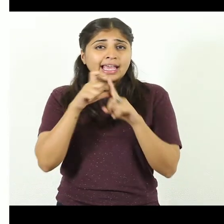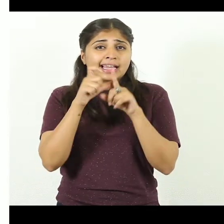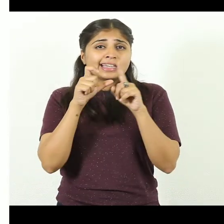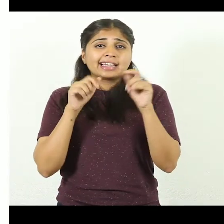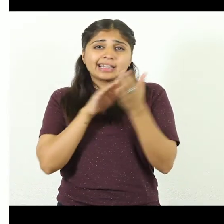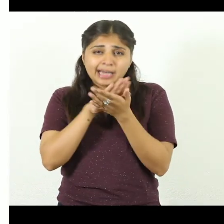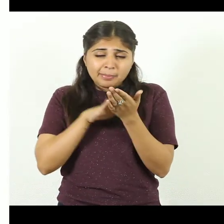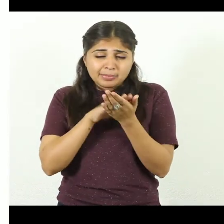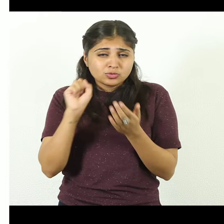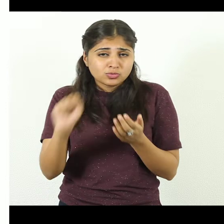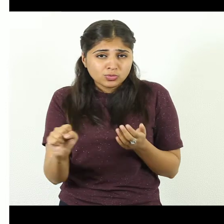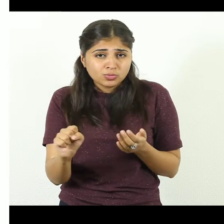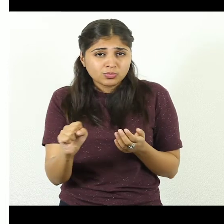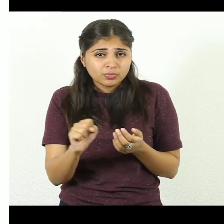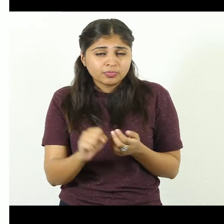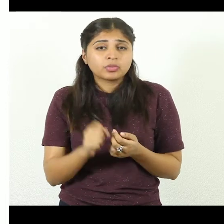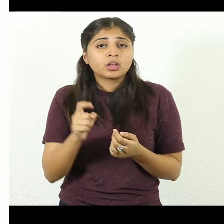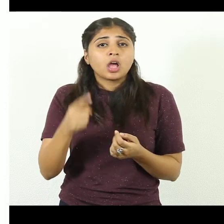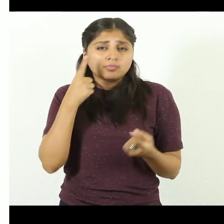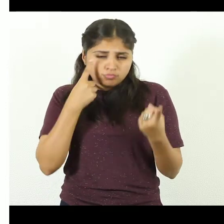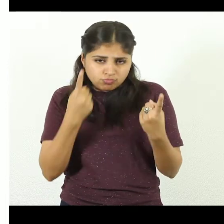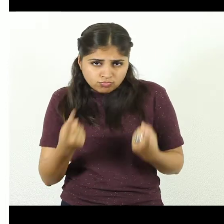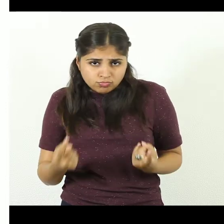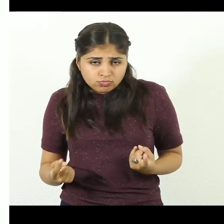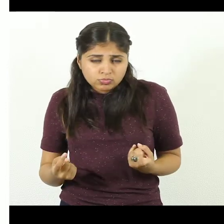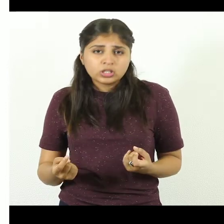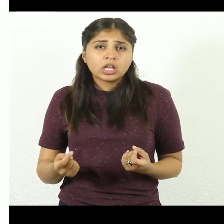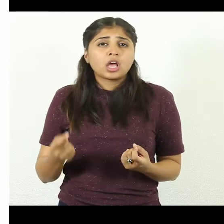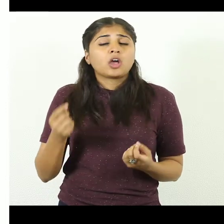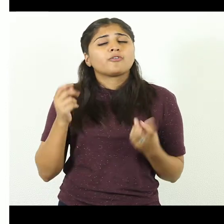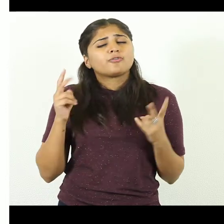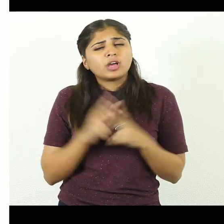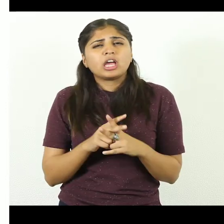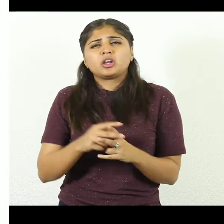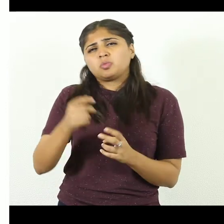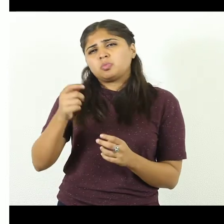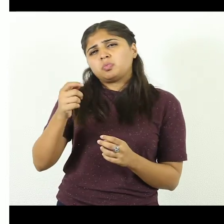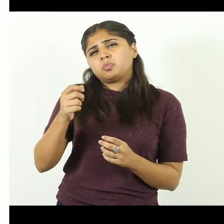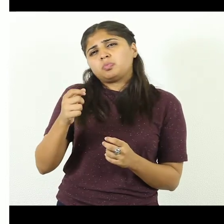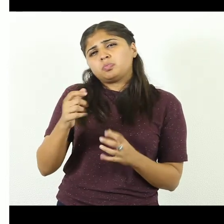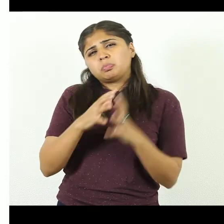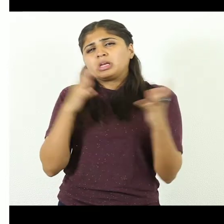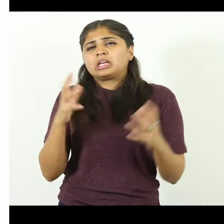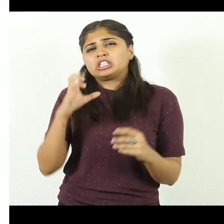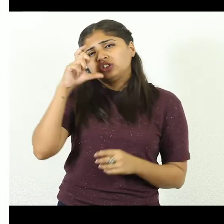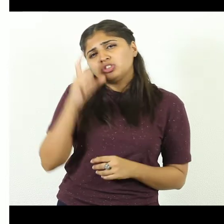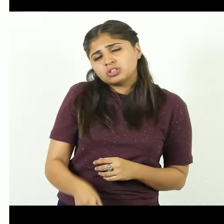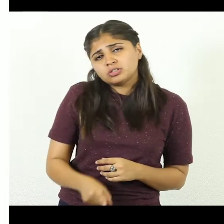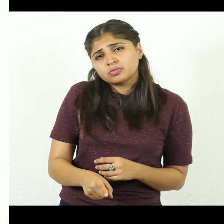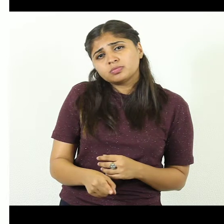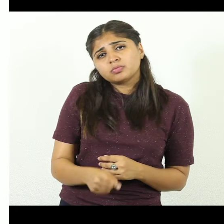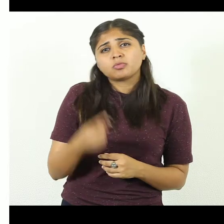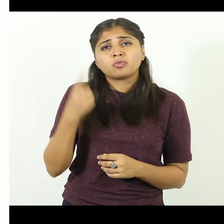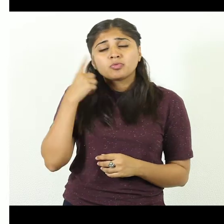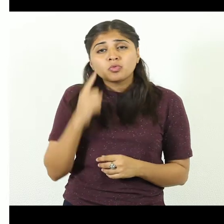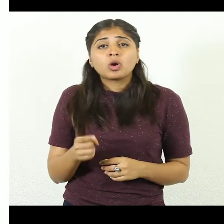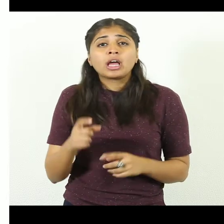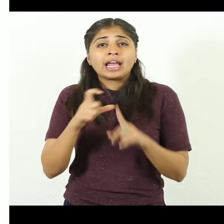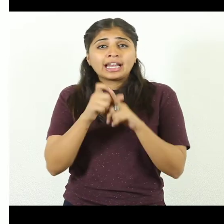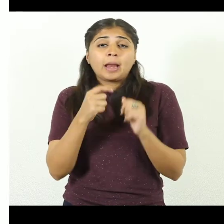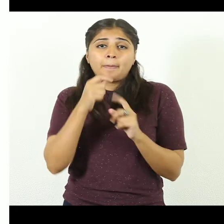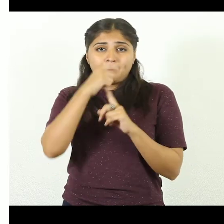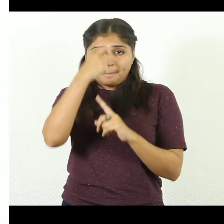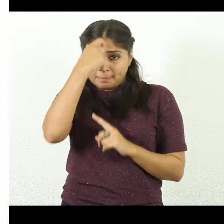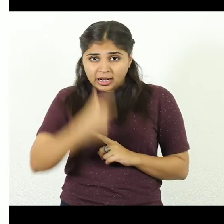Database access management. Database activity monitoring and auditing has become a critical challenge